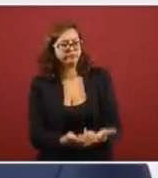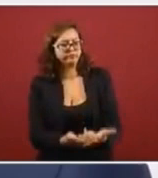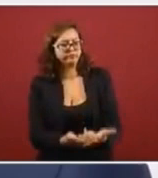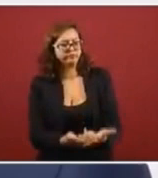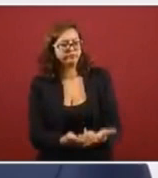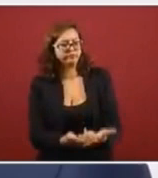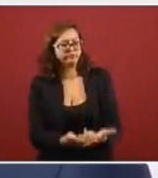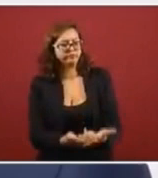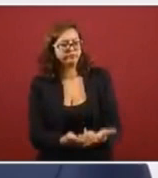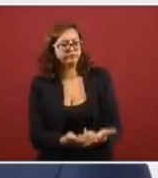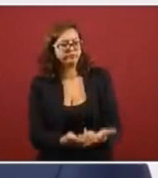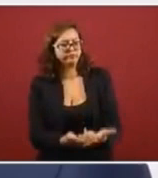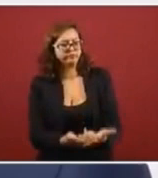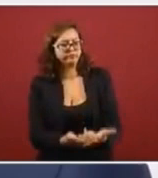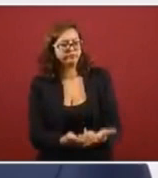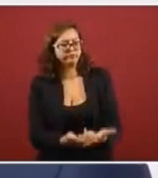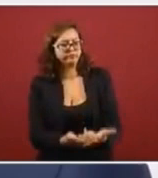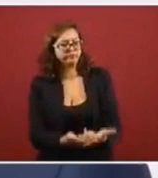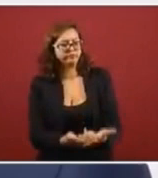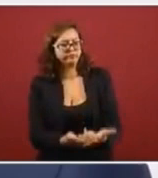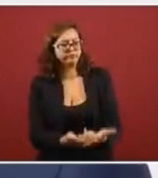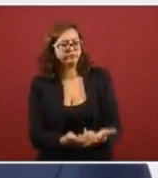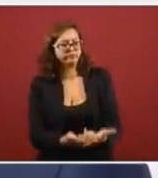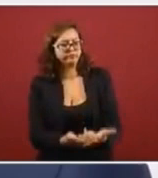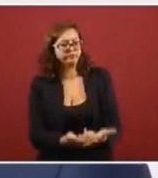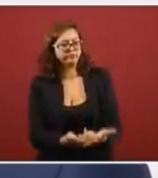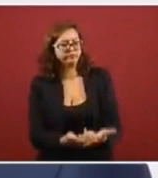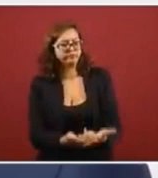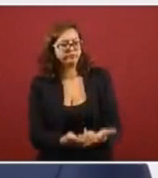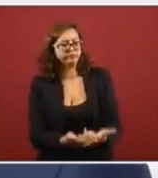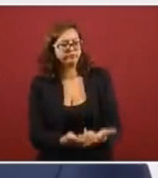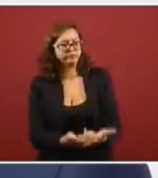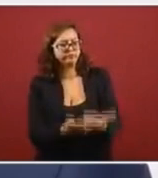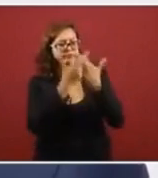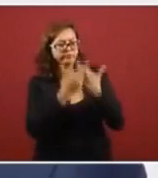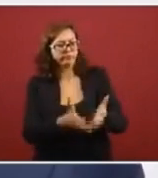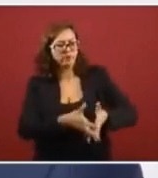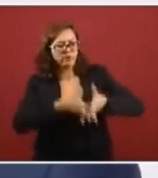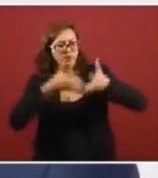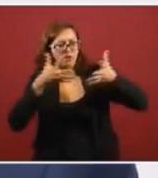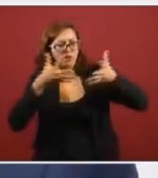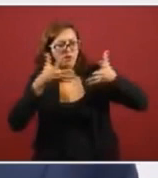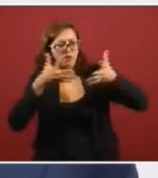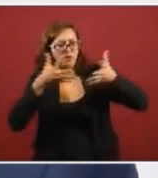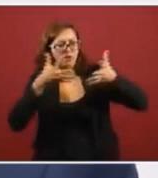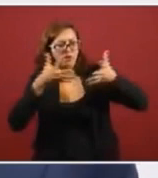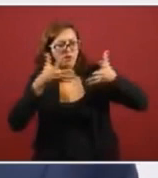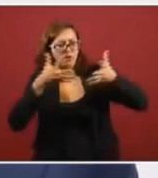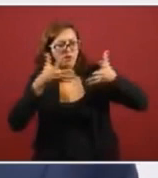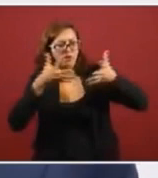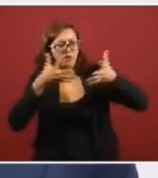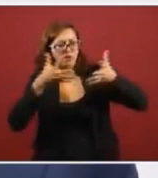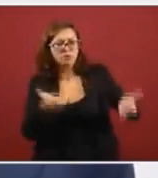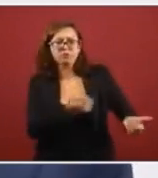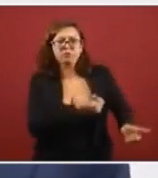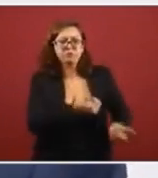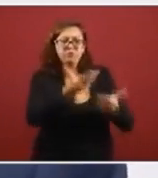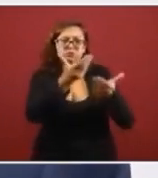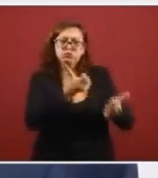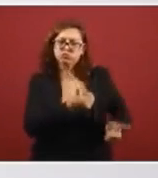better of a dense economical quality and commercial